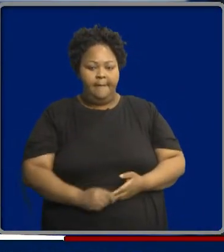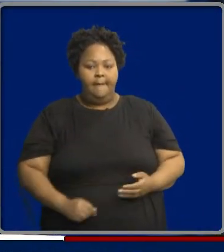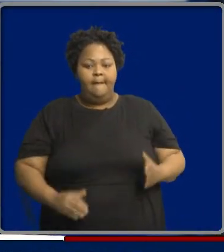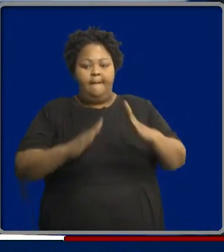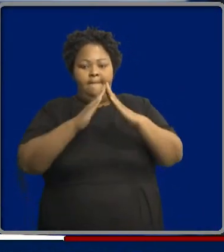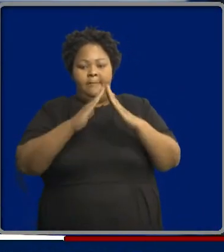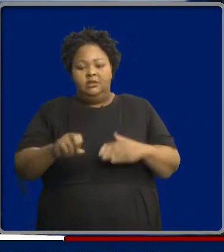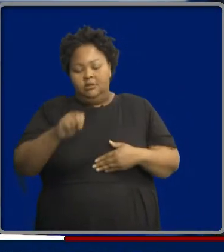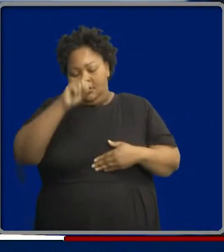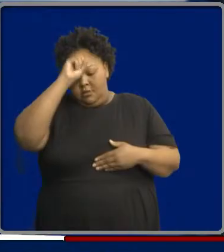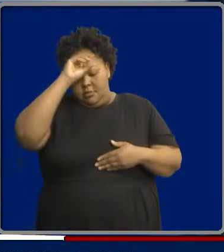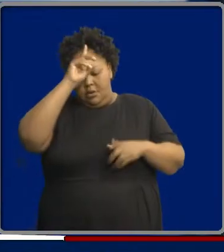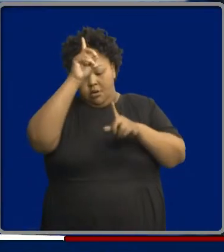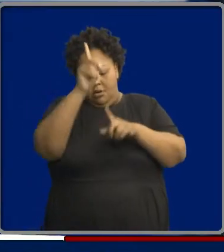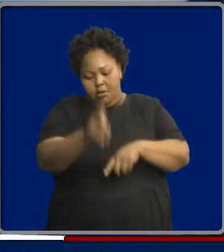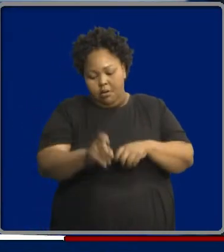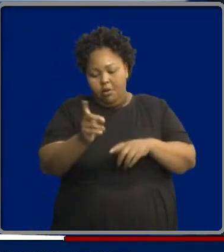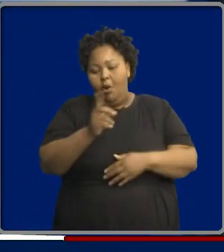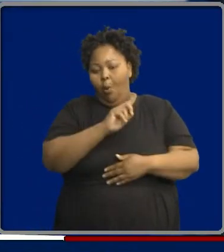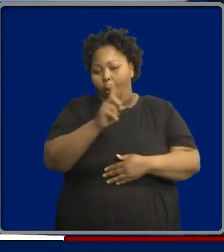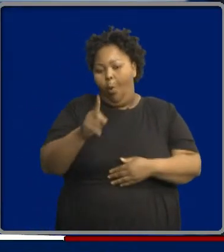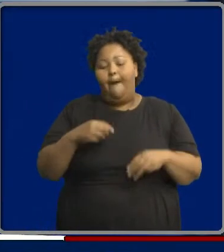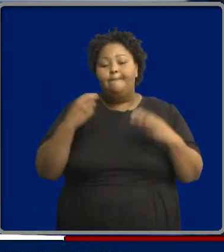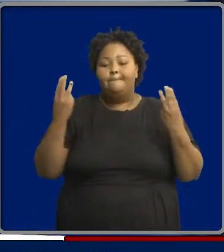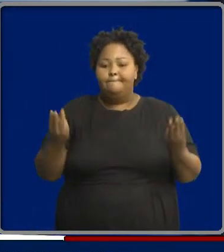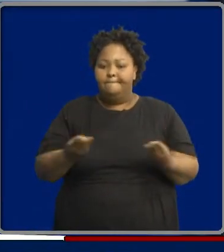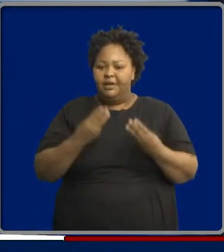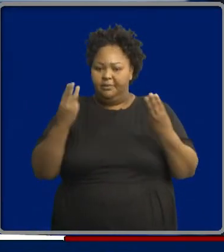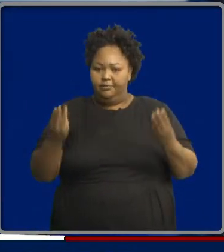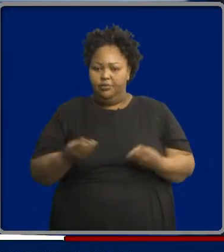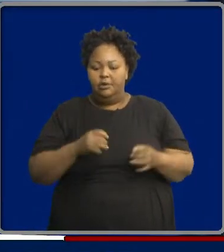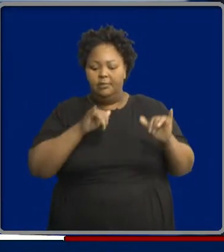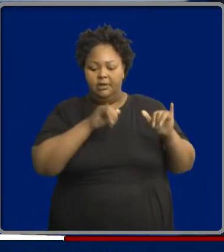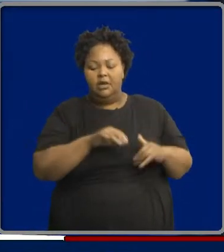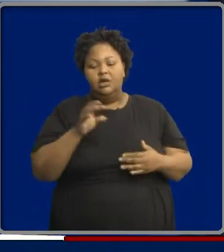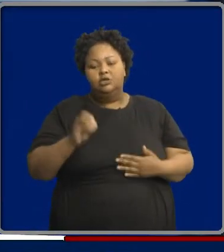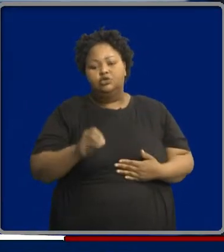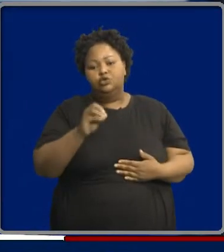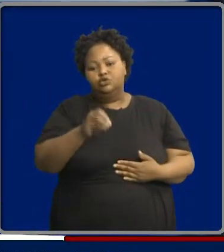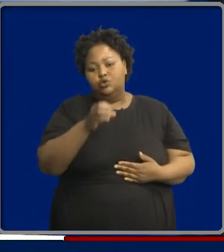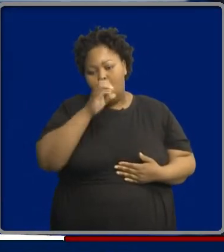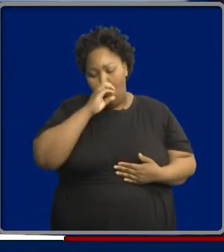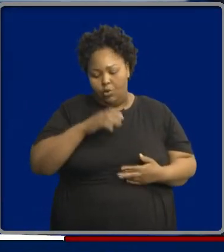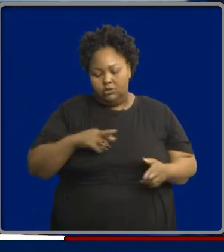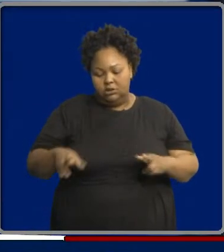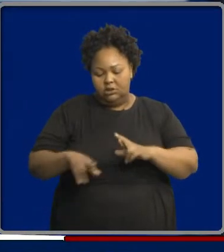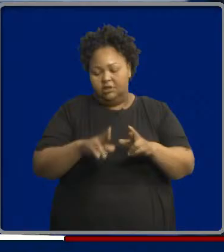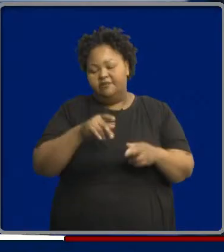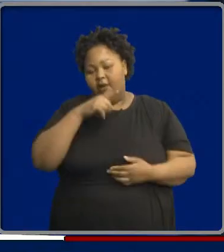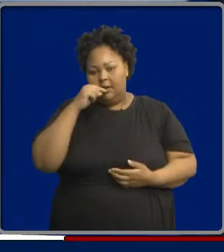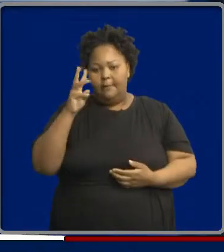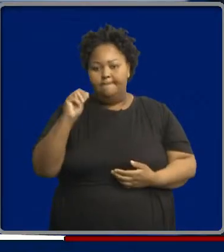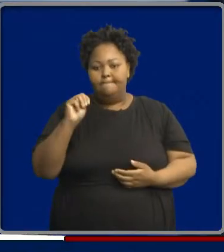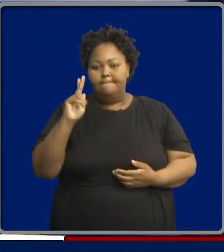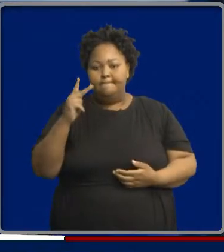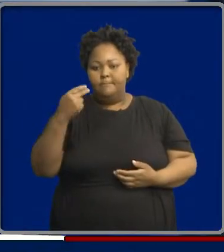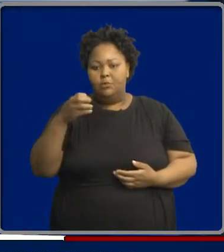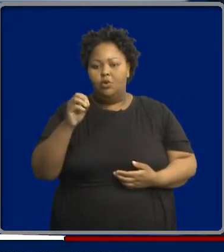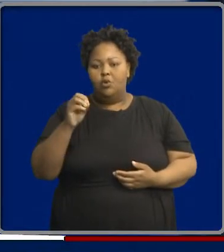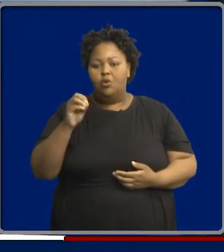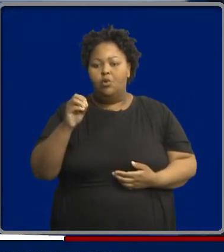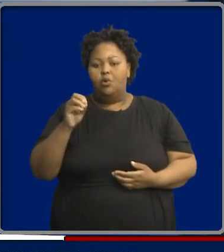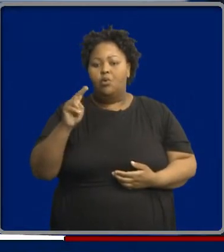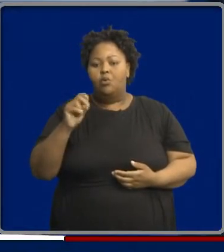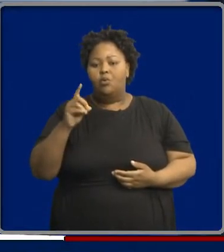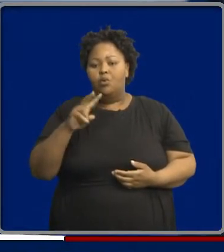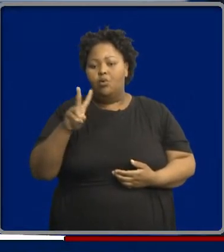of Natural Resources and Energy is warning residents alongside the Mkondo and Ngwembisi River of possible flooding following an announcement